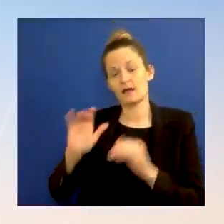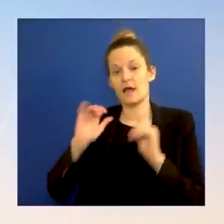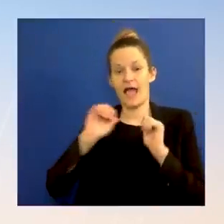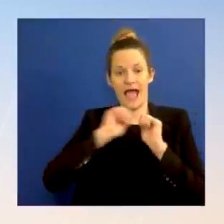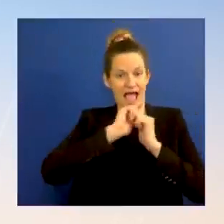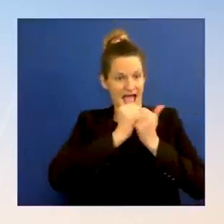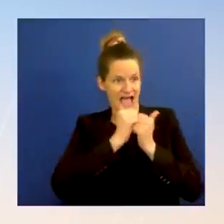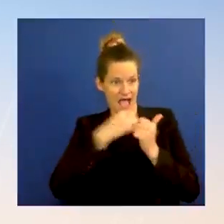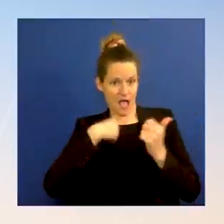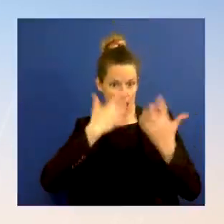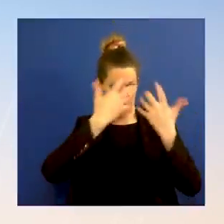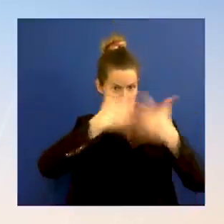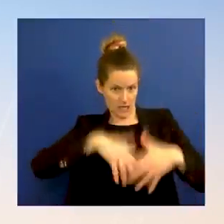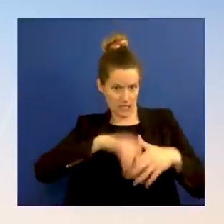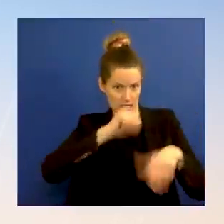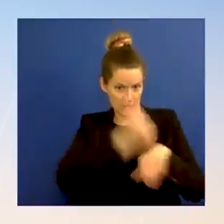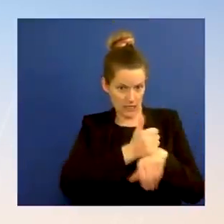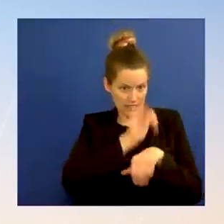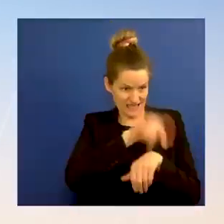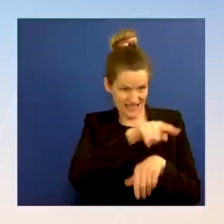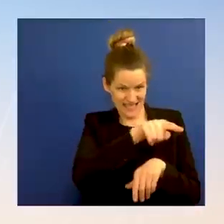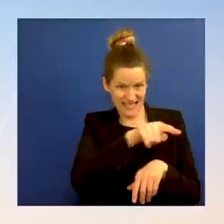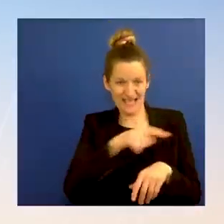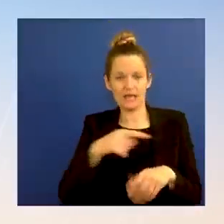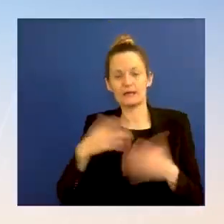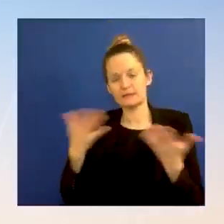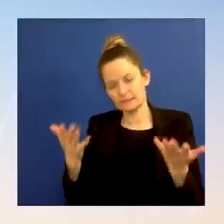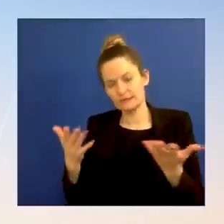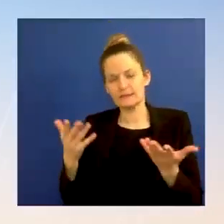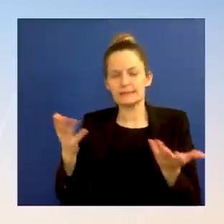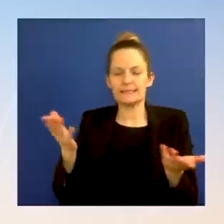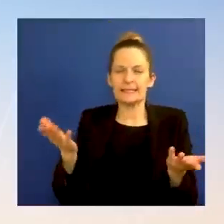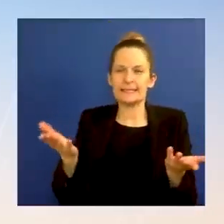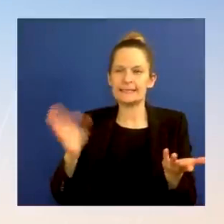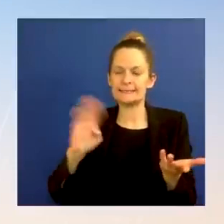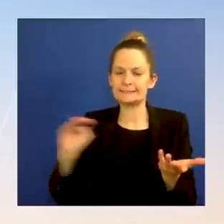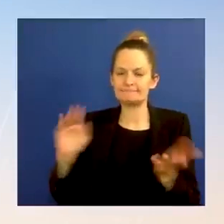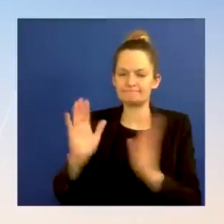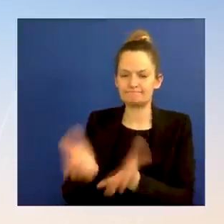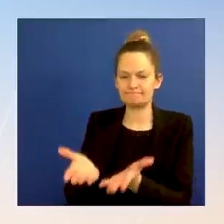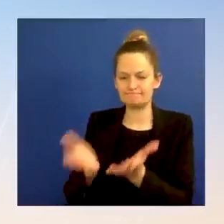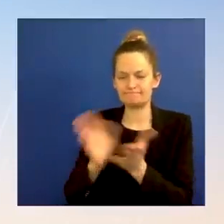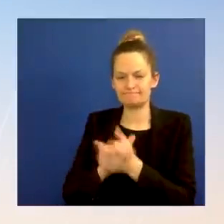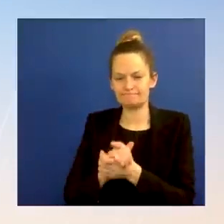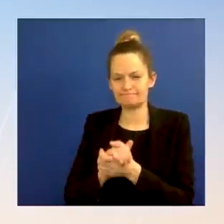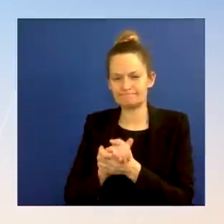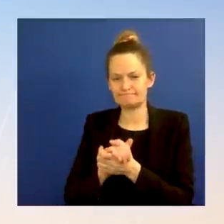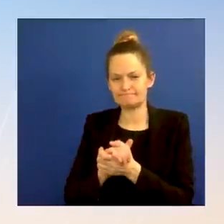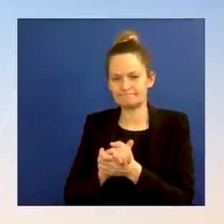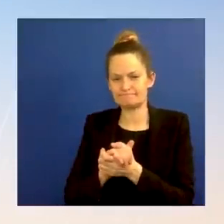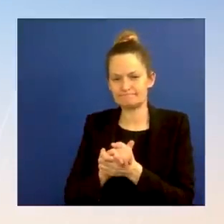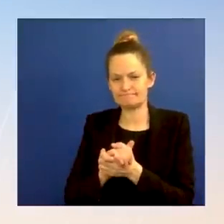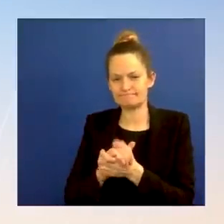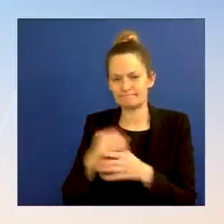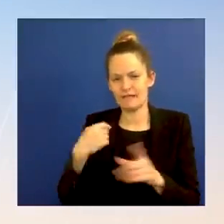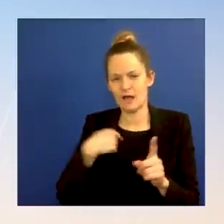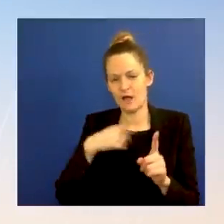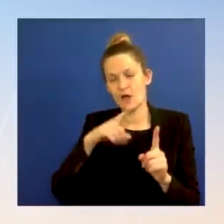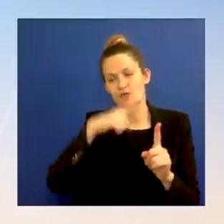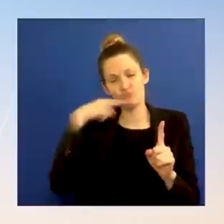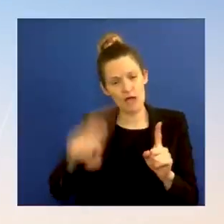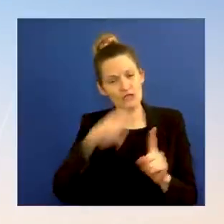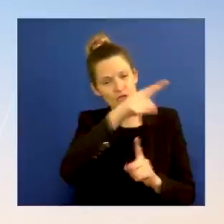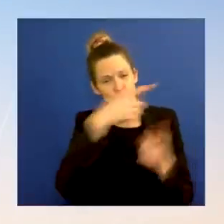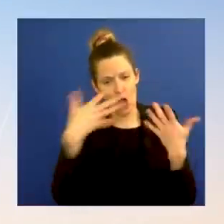of it, the Russian leadership taking that effort seriously would be something we would welcome. And